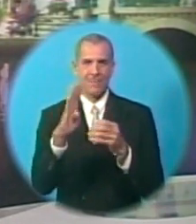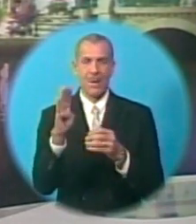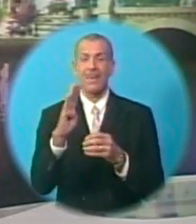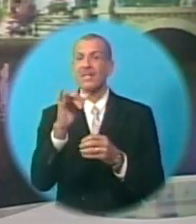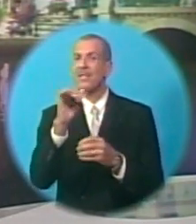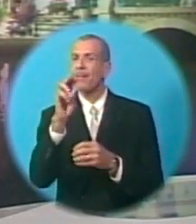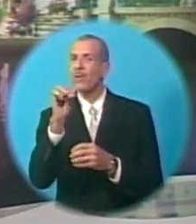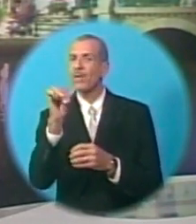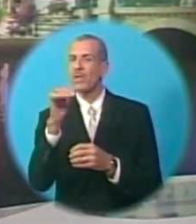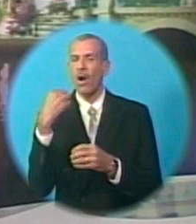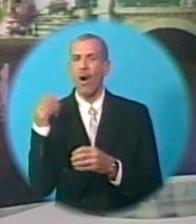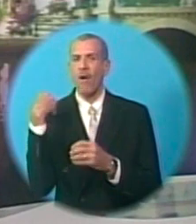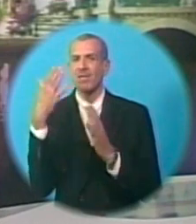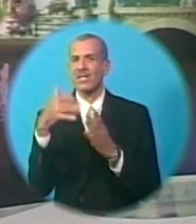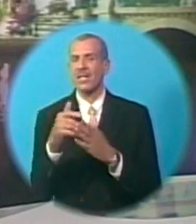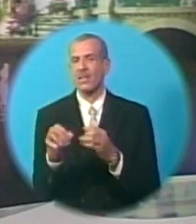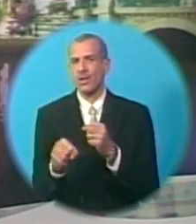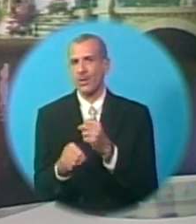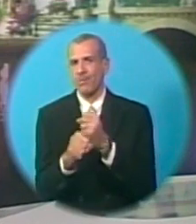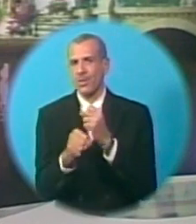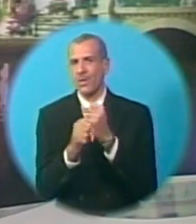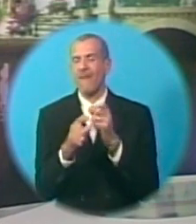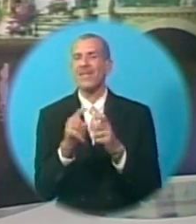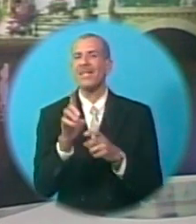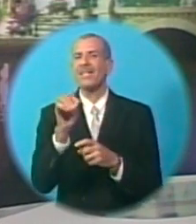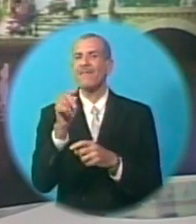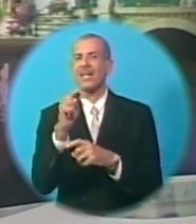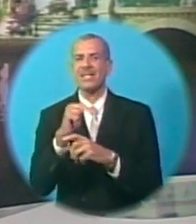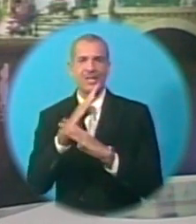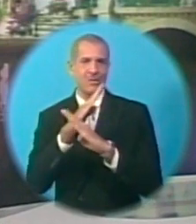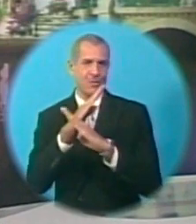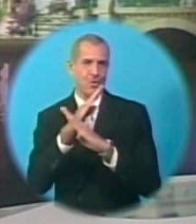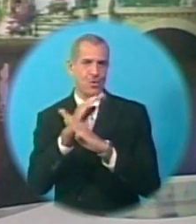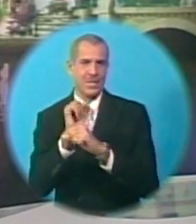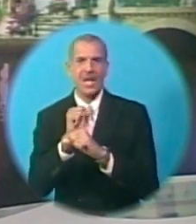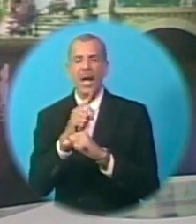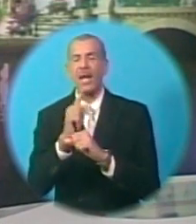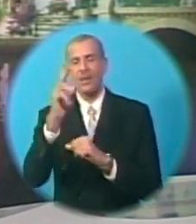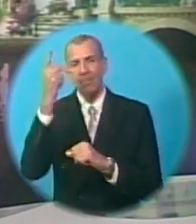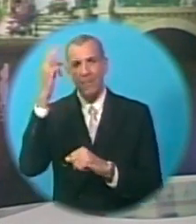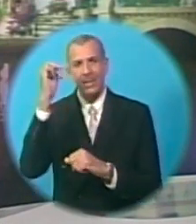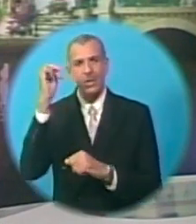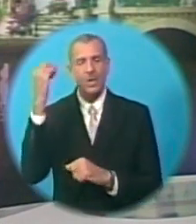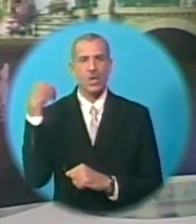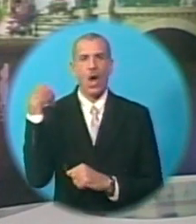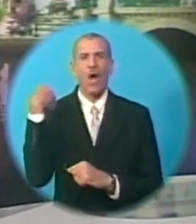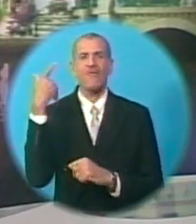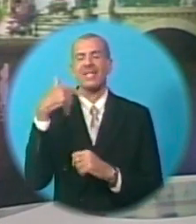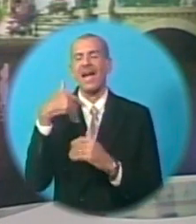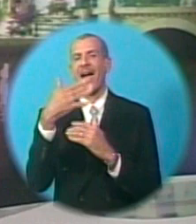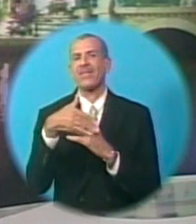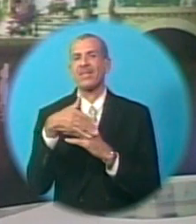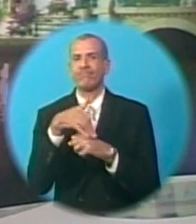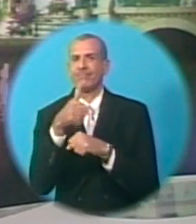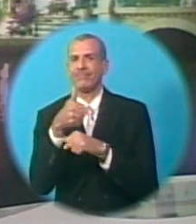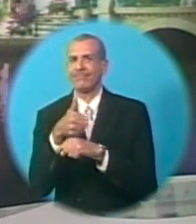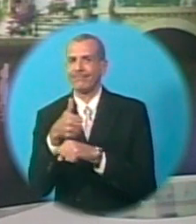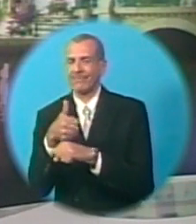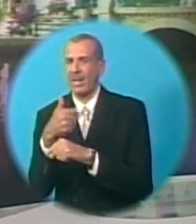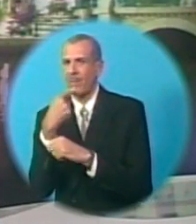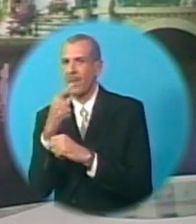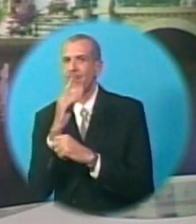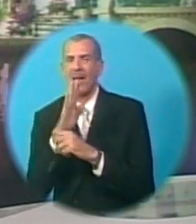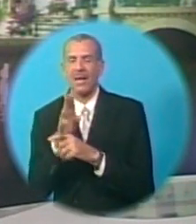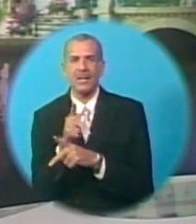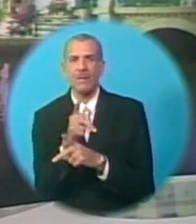immigration officers are receiving the support of the Division of Defense and Security and the Prime Minister's office following allegations of mistreatment